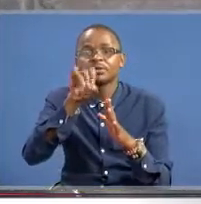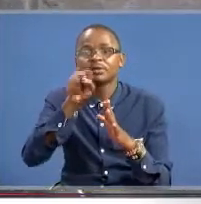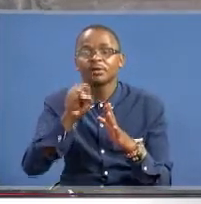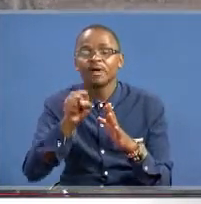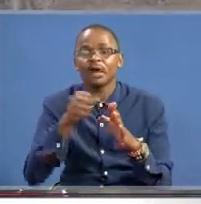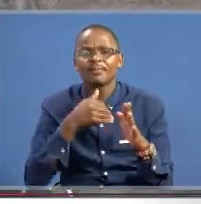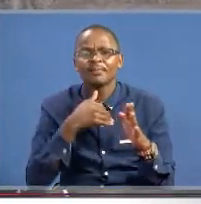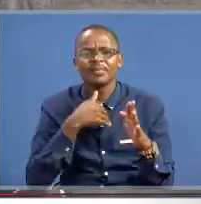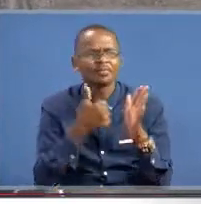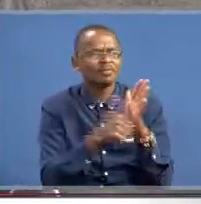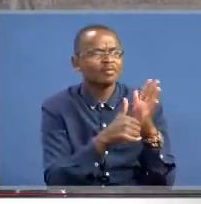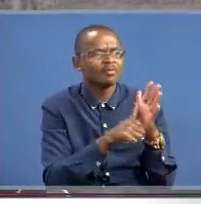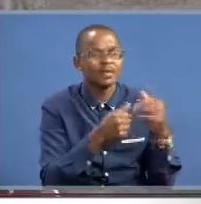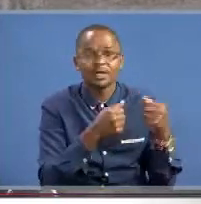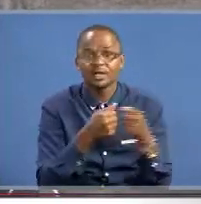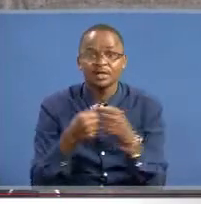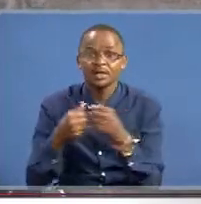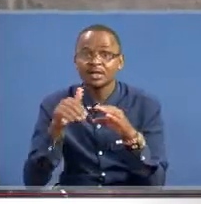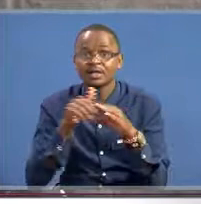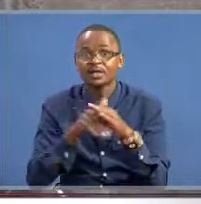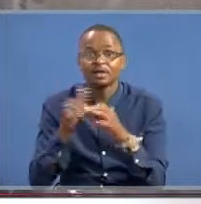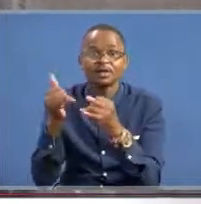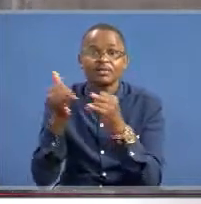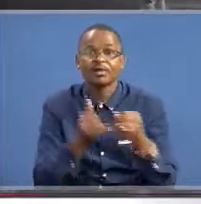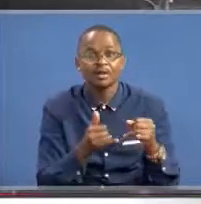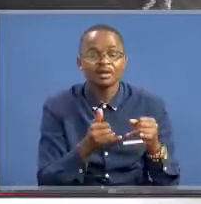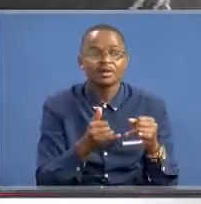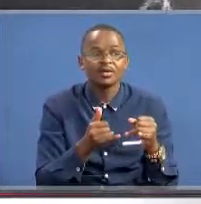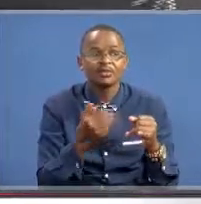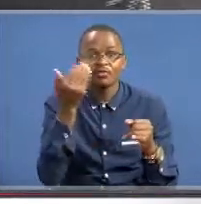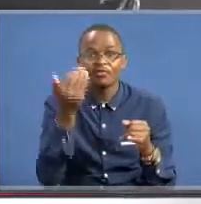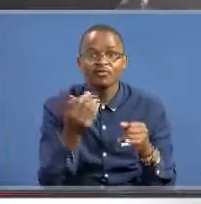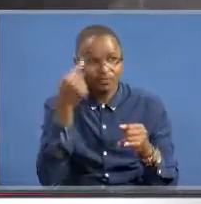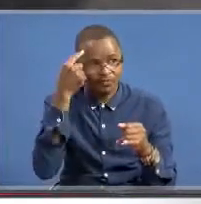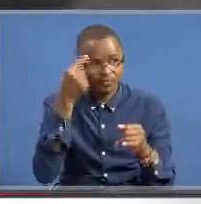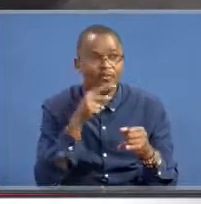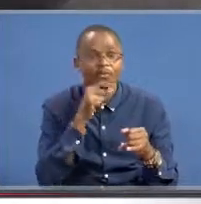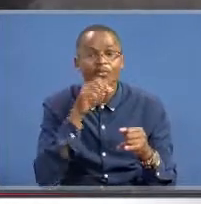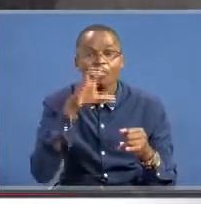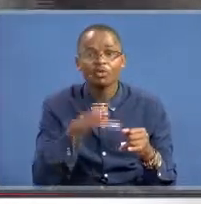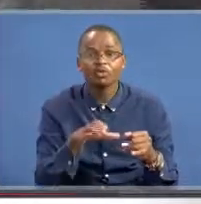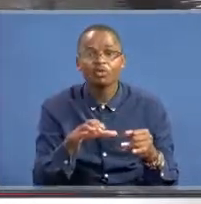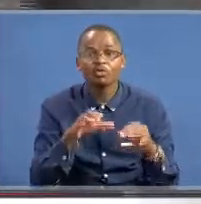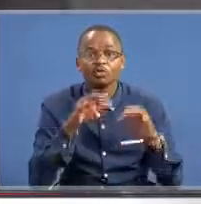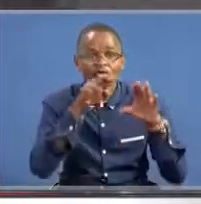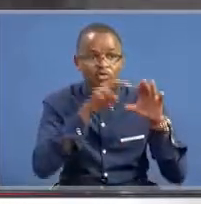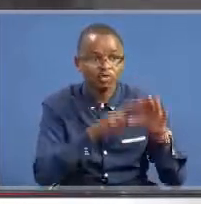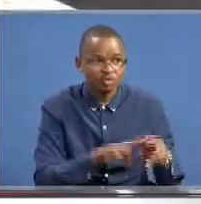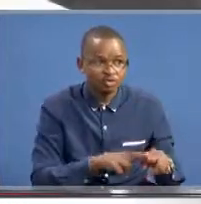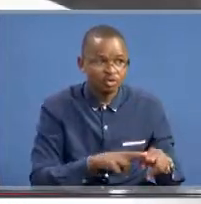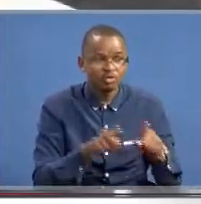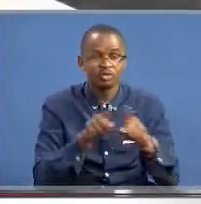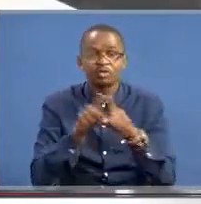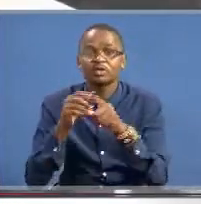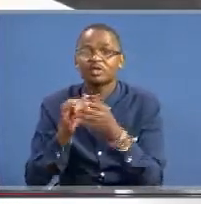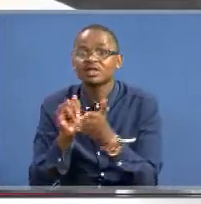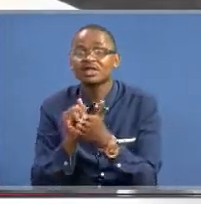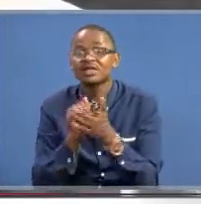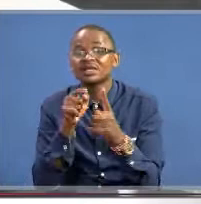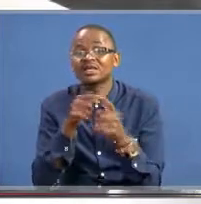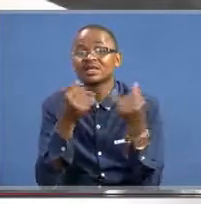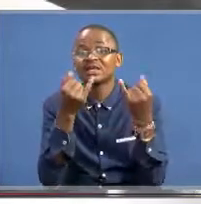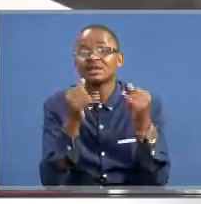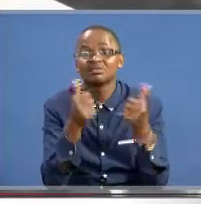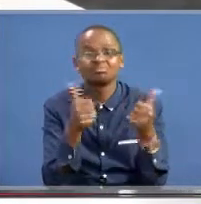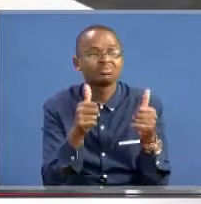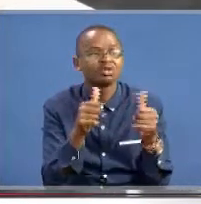raising issues on the challenges they face in admitting their kids. For boys are called to join girls' school and vice versa, a situation that until now is